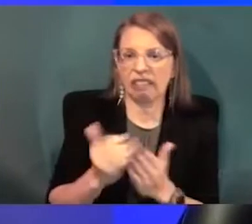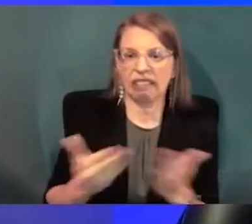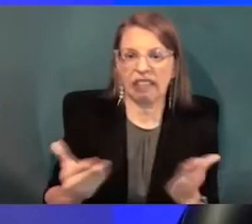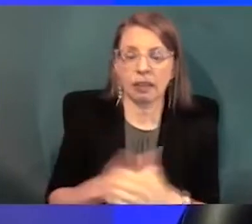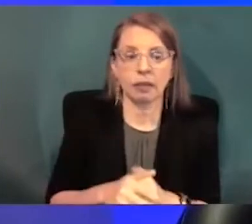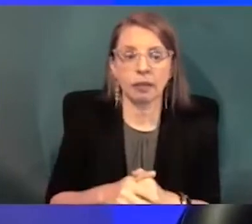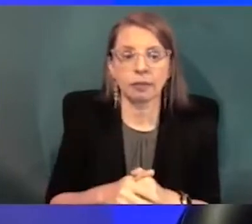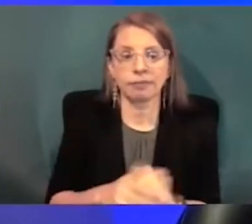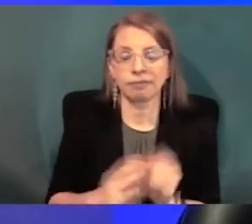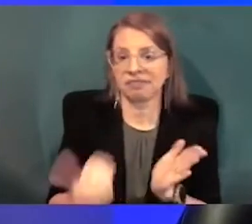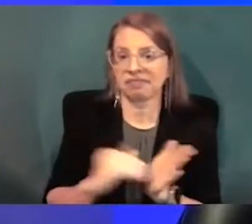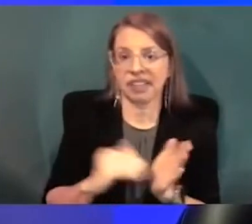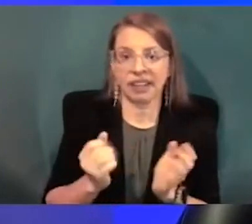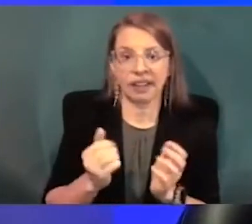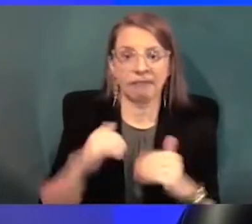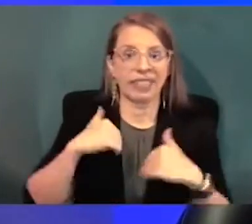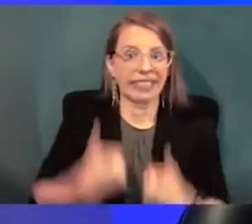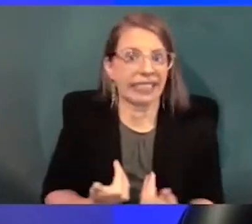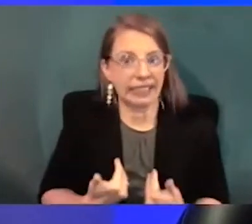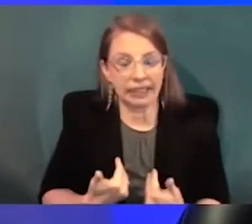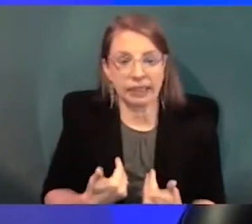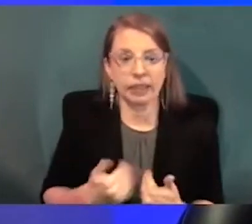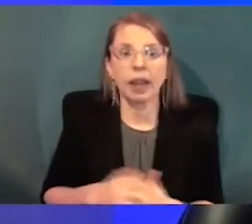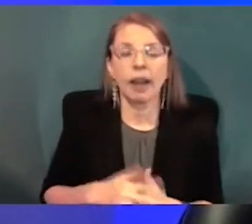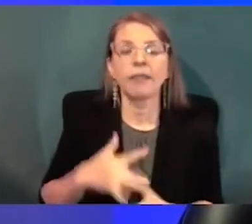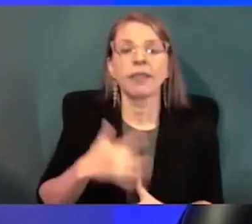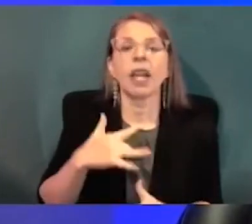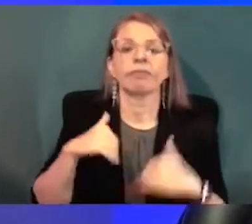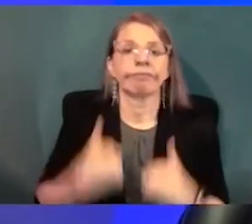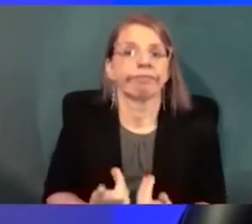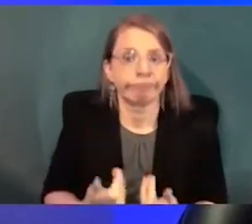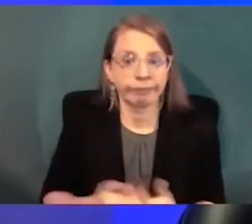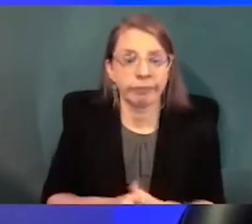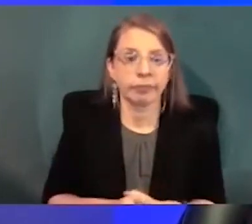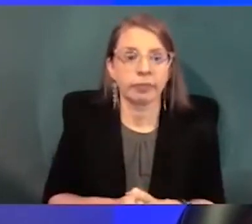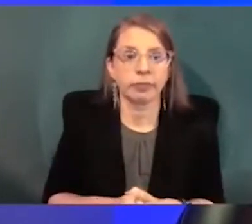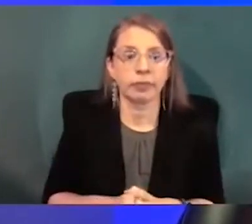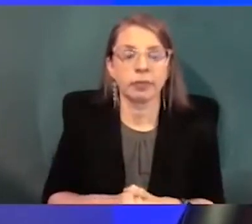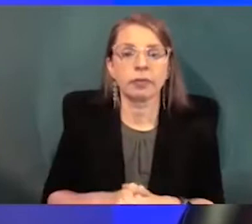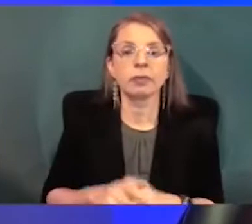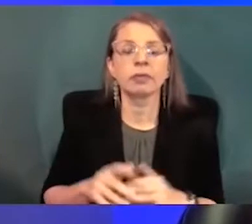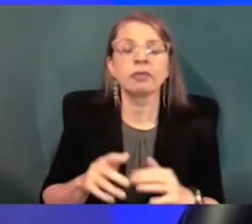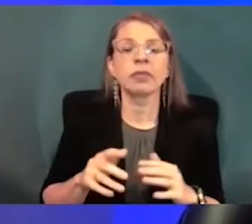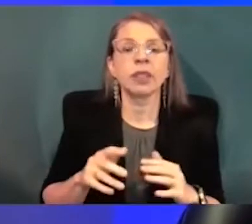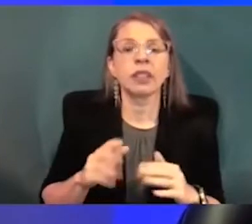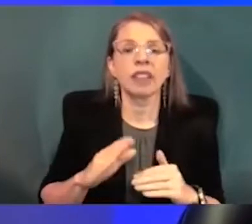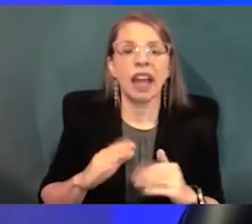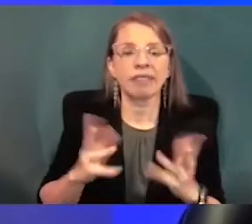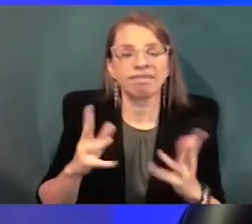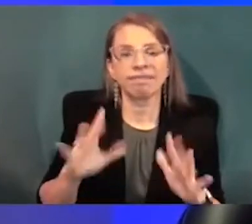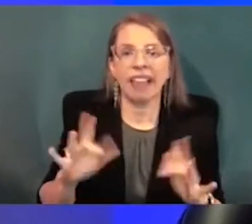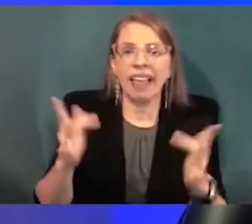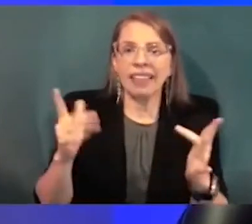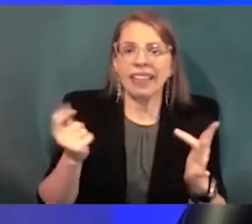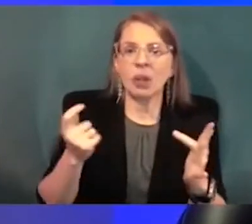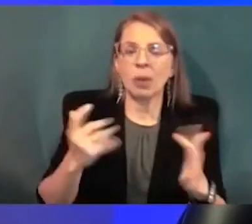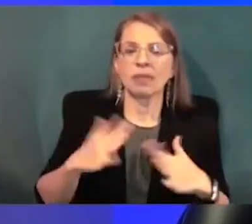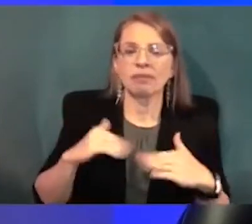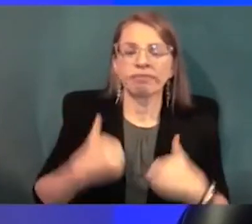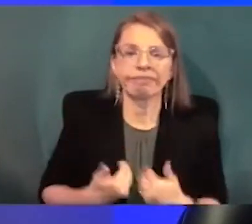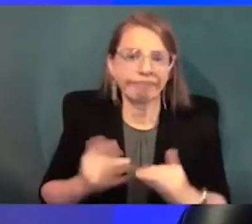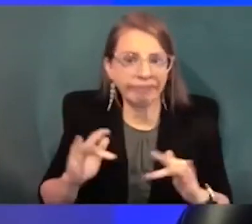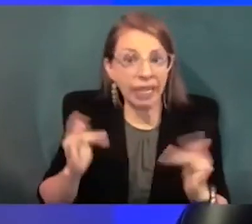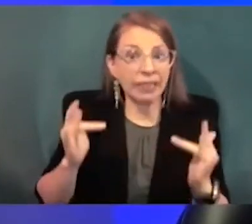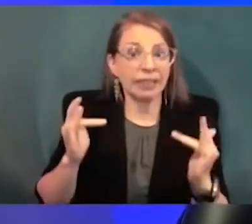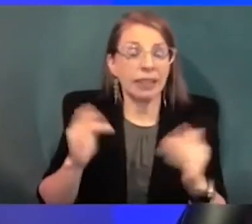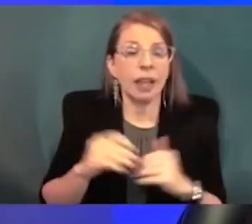the fatigue I did feel that lift initially. I don't know if that was more of